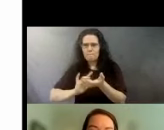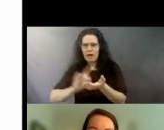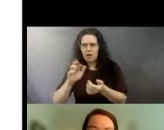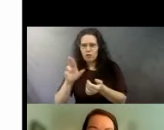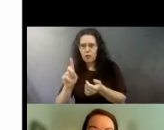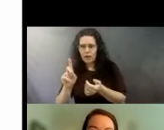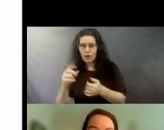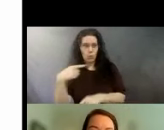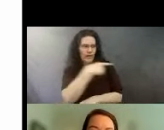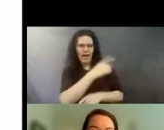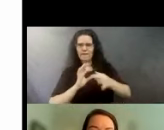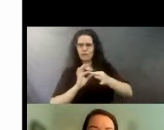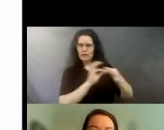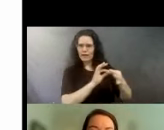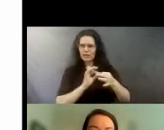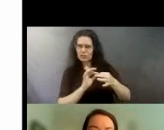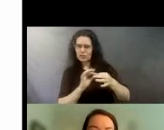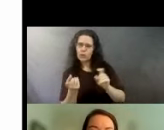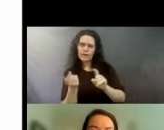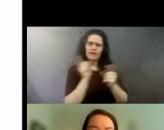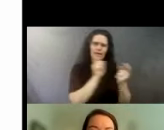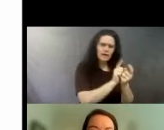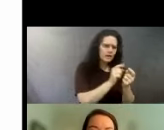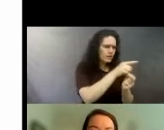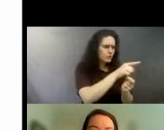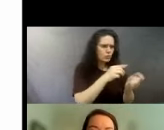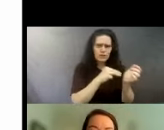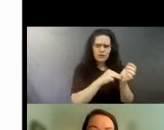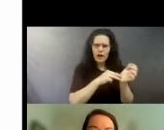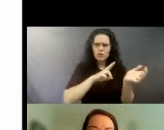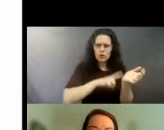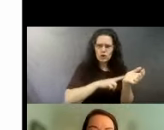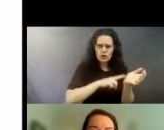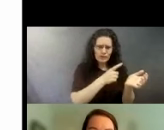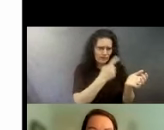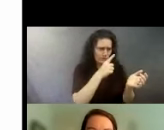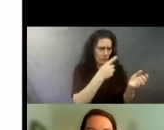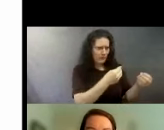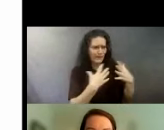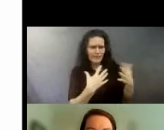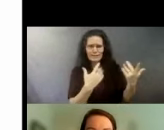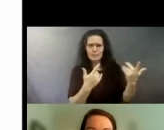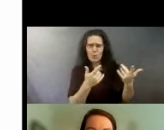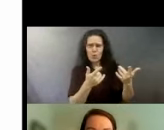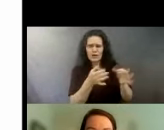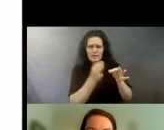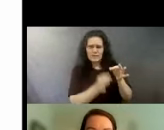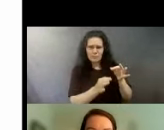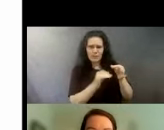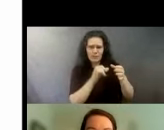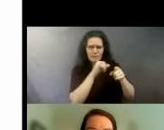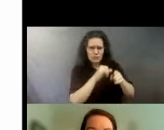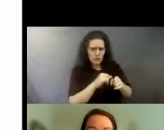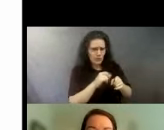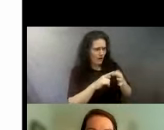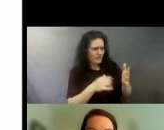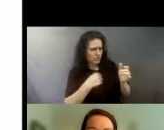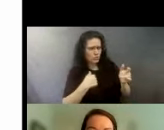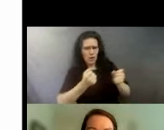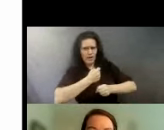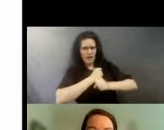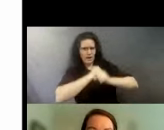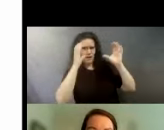doctor or the nurse and say like, hey, can you give me a sort of layman's terms of what's happening here so we can, you know, represent our patient. And so I think